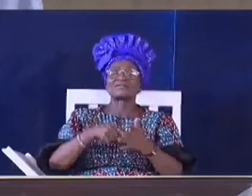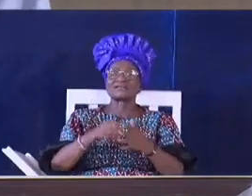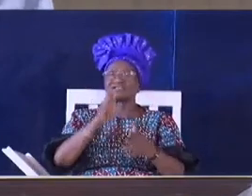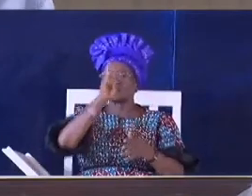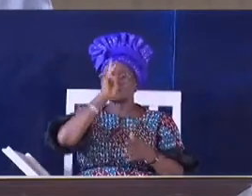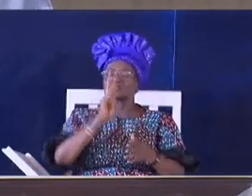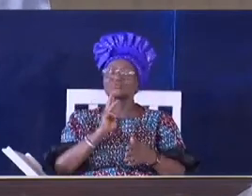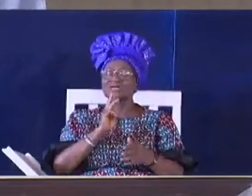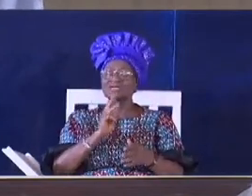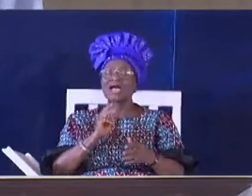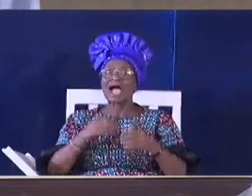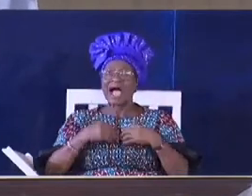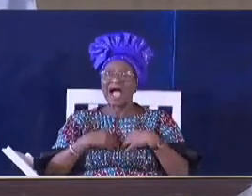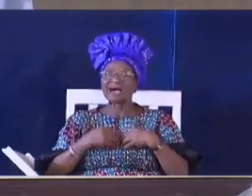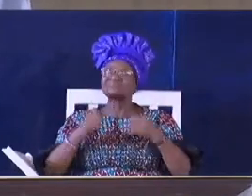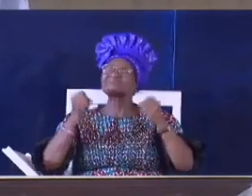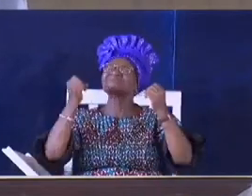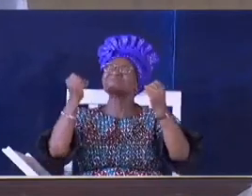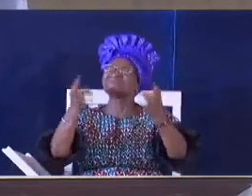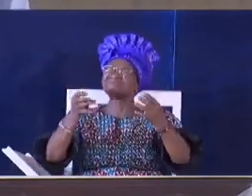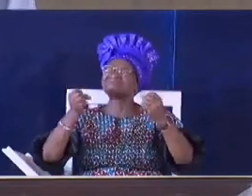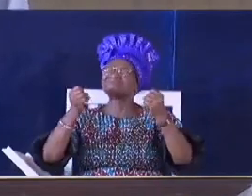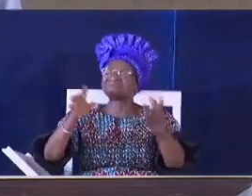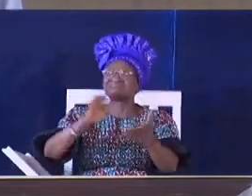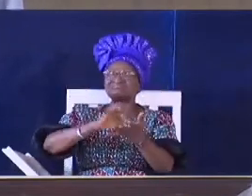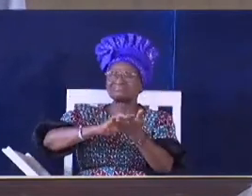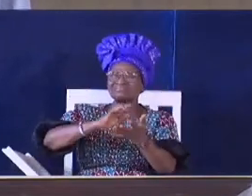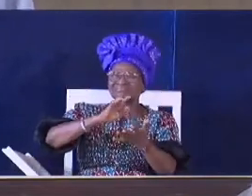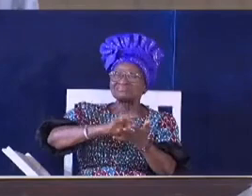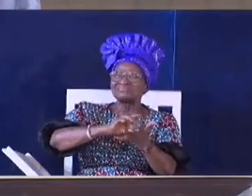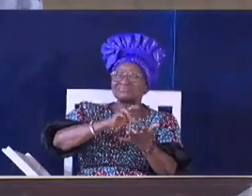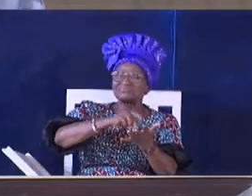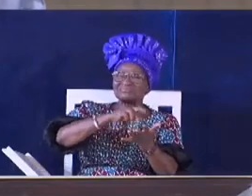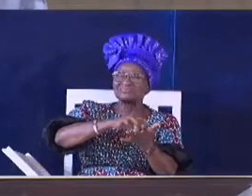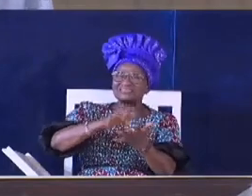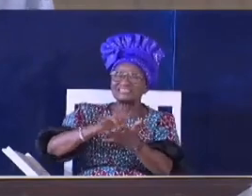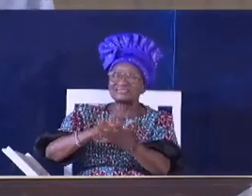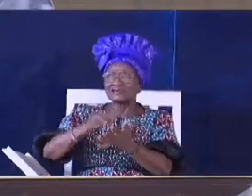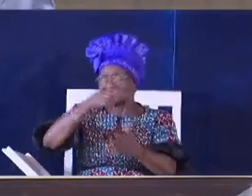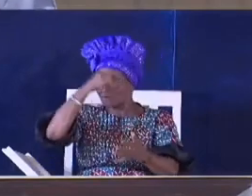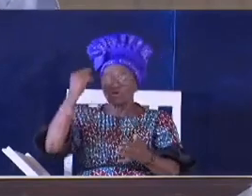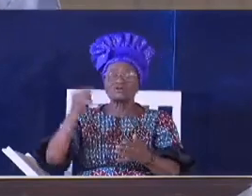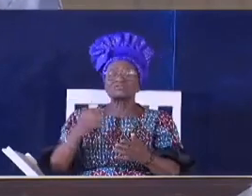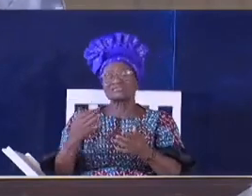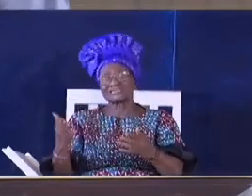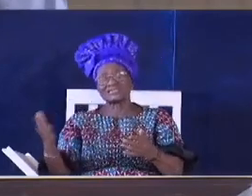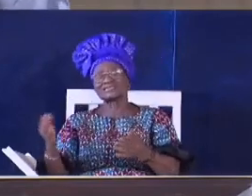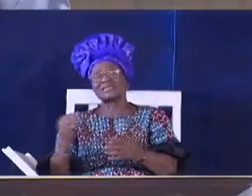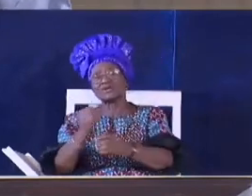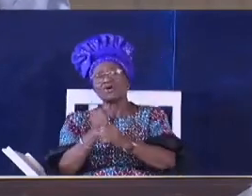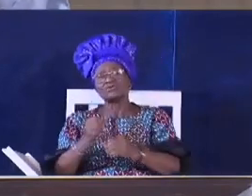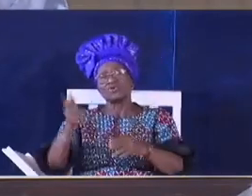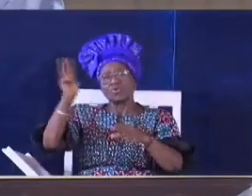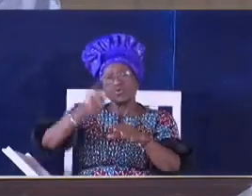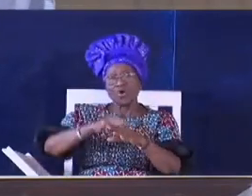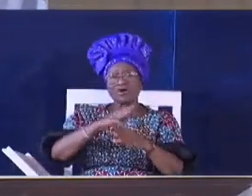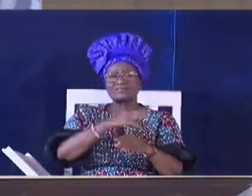had a lot of debt because things got worse and worse and